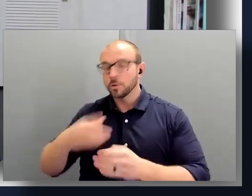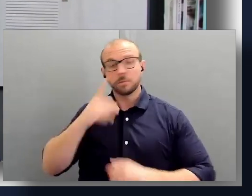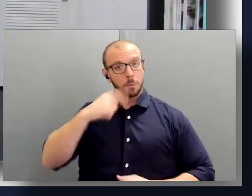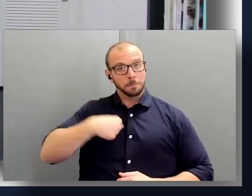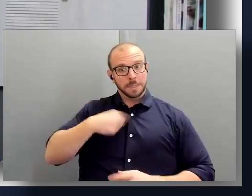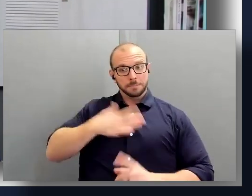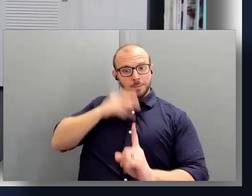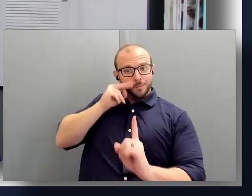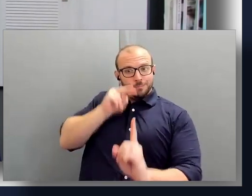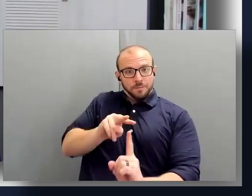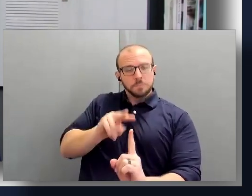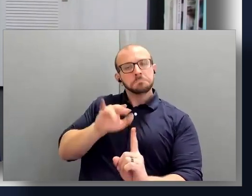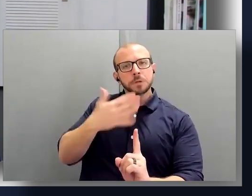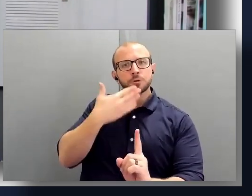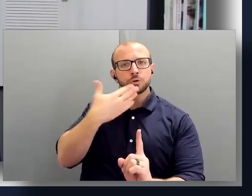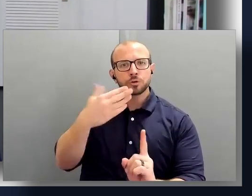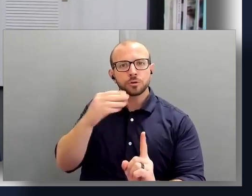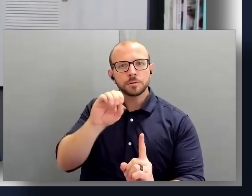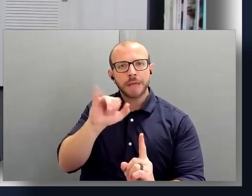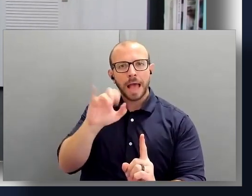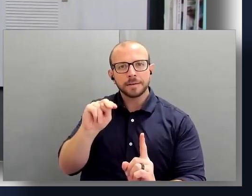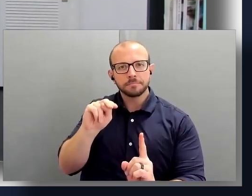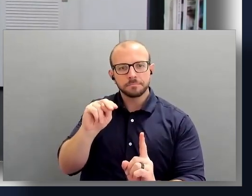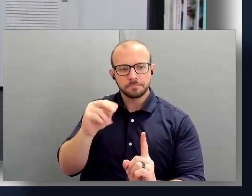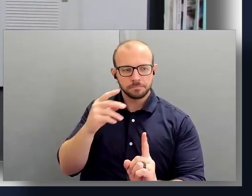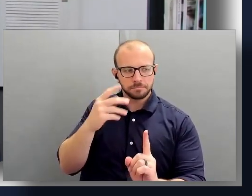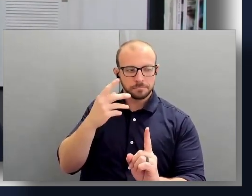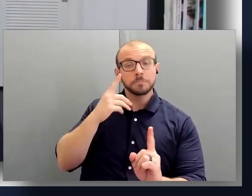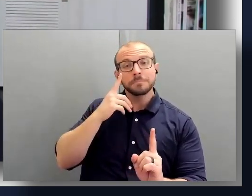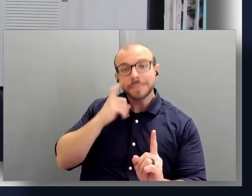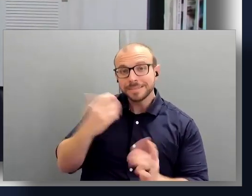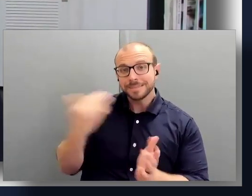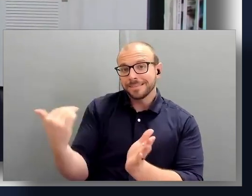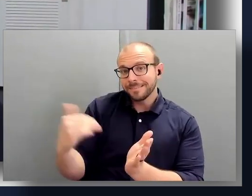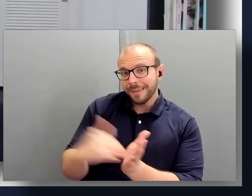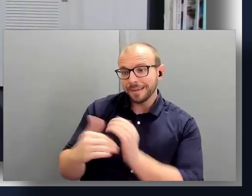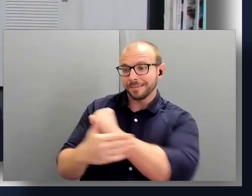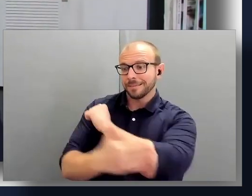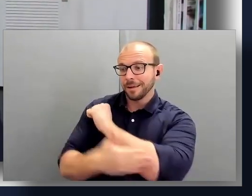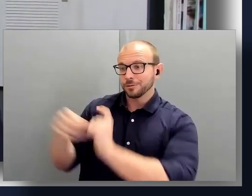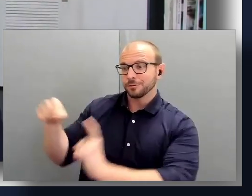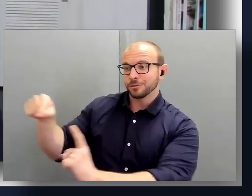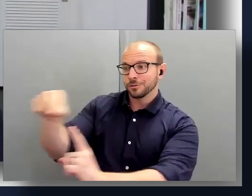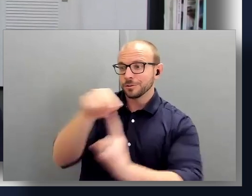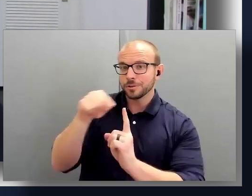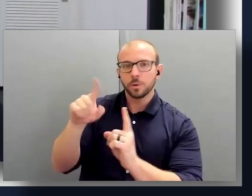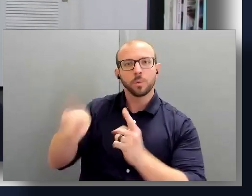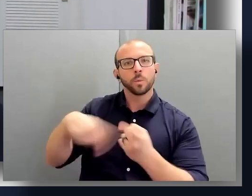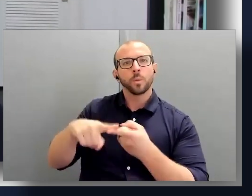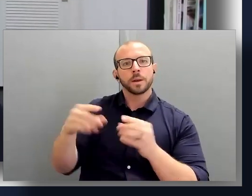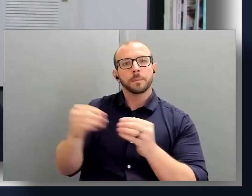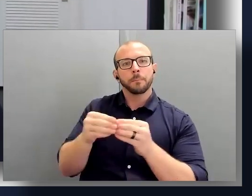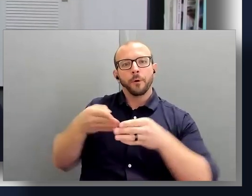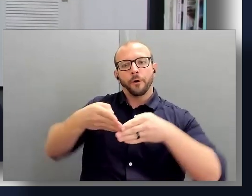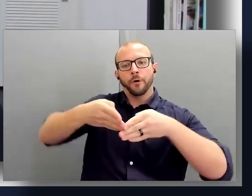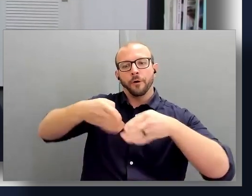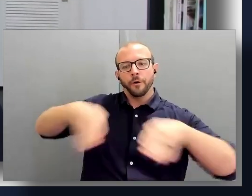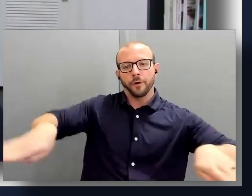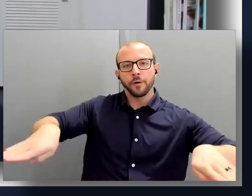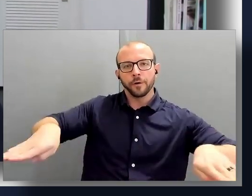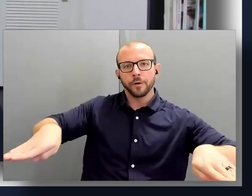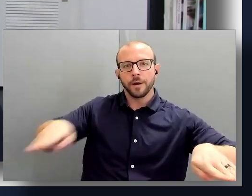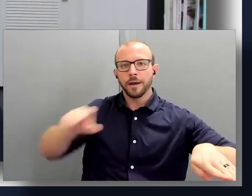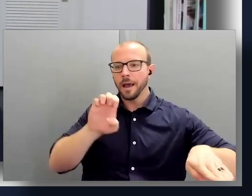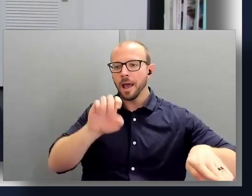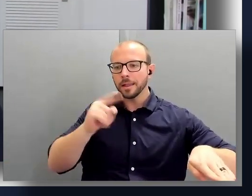because, again, it's countries where citizens break down along racial, religious, and